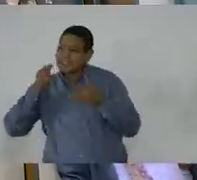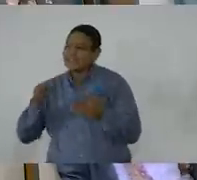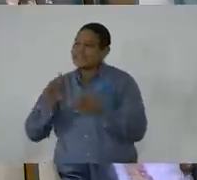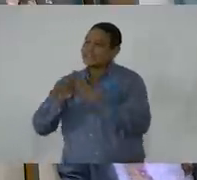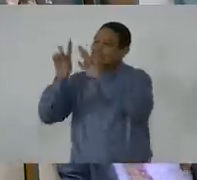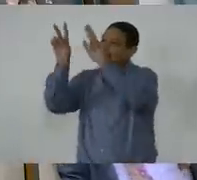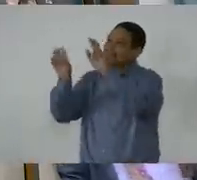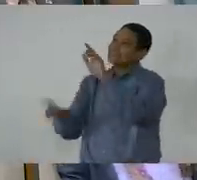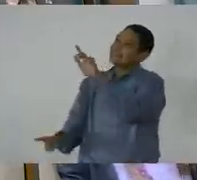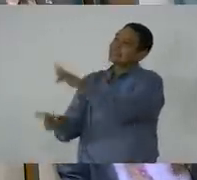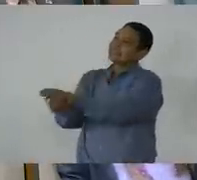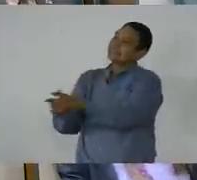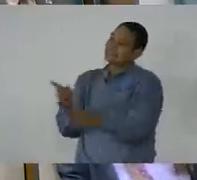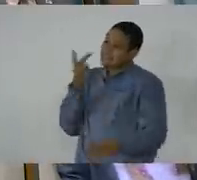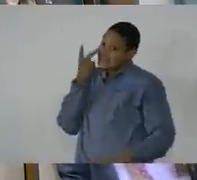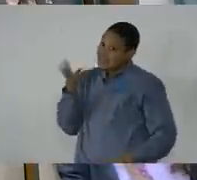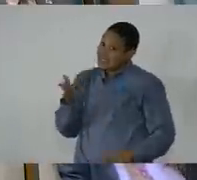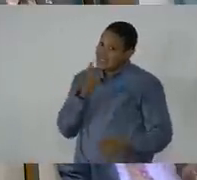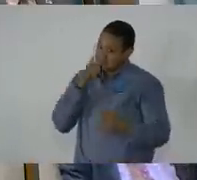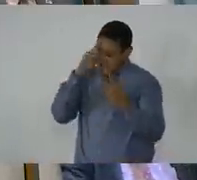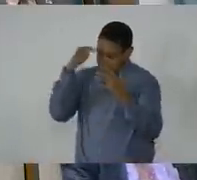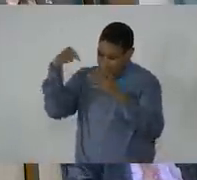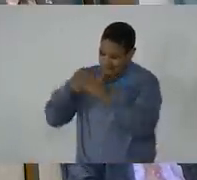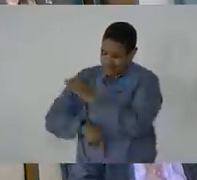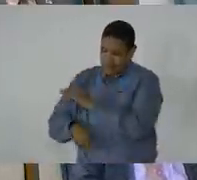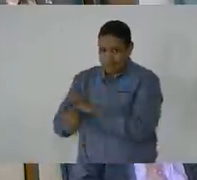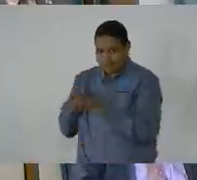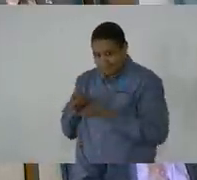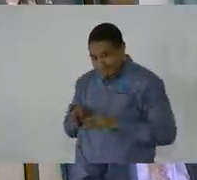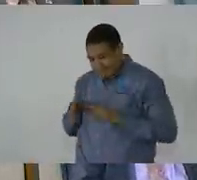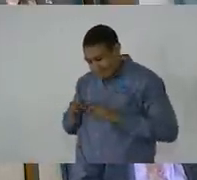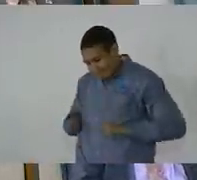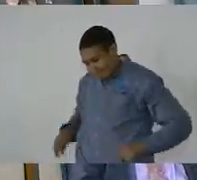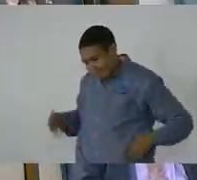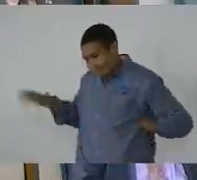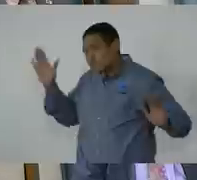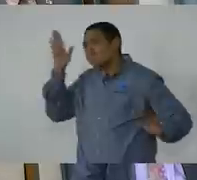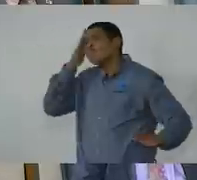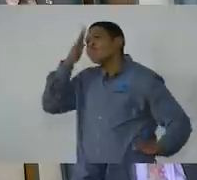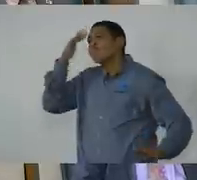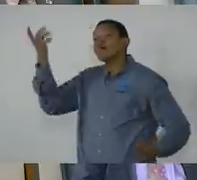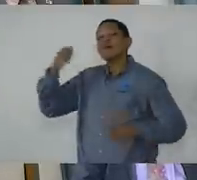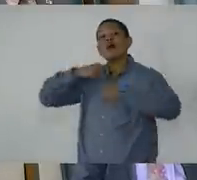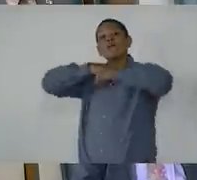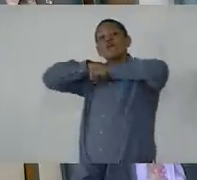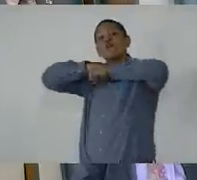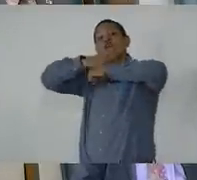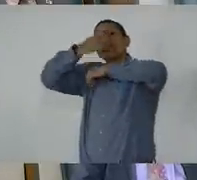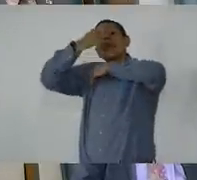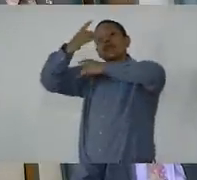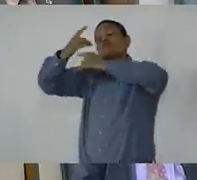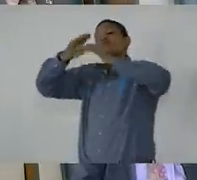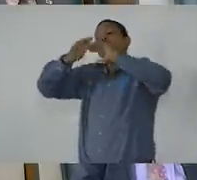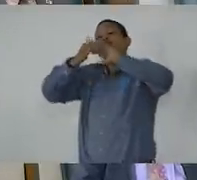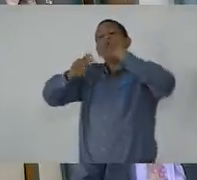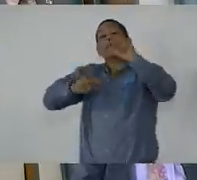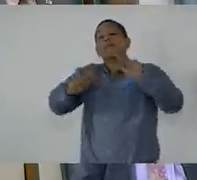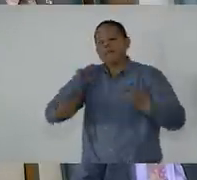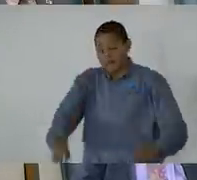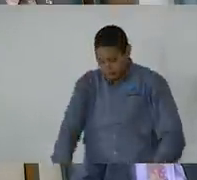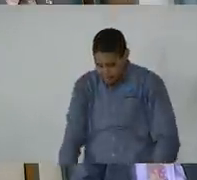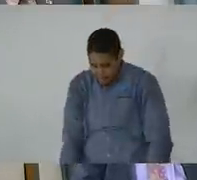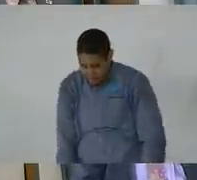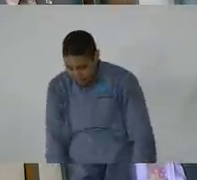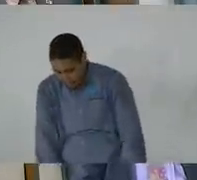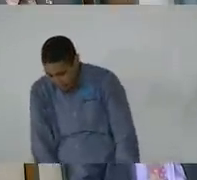that arise from the sector in a comprehensive way, all with a view to protecting the interests of the Jamaican people.